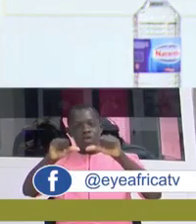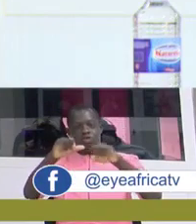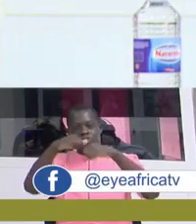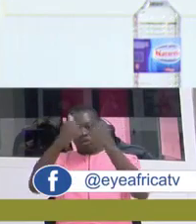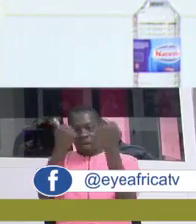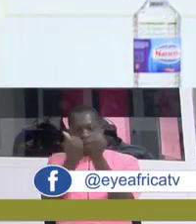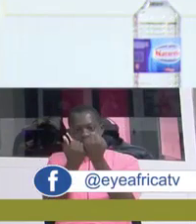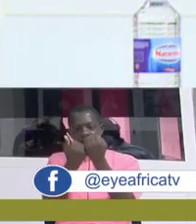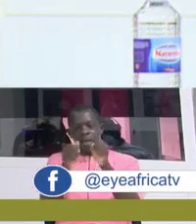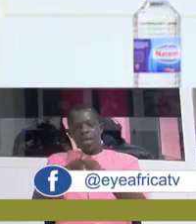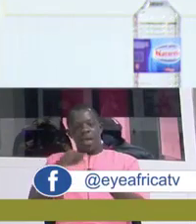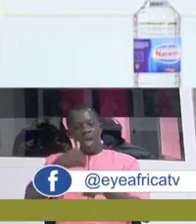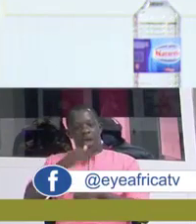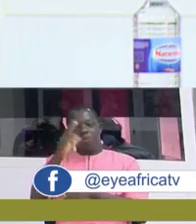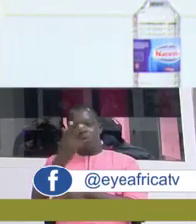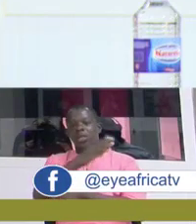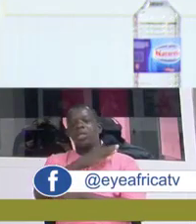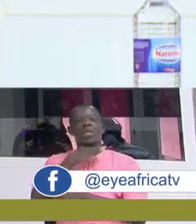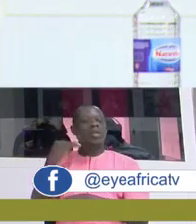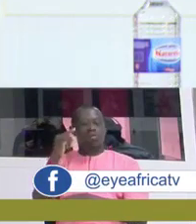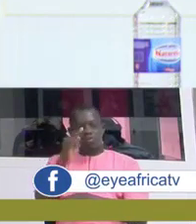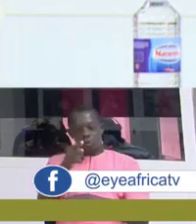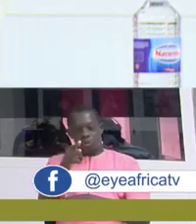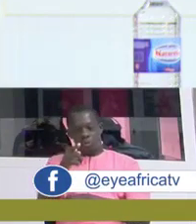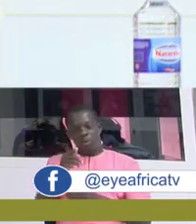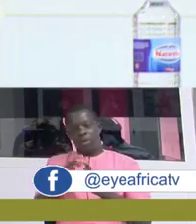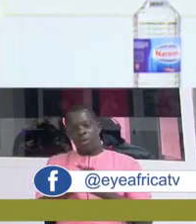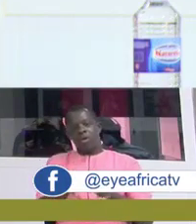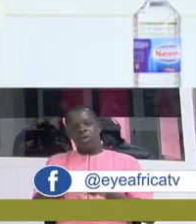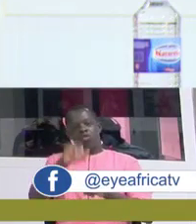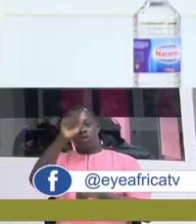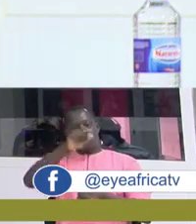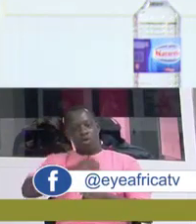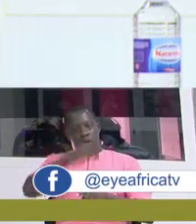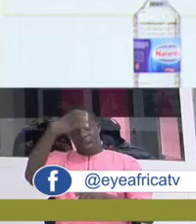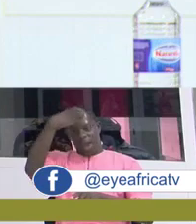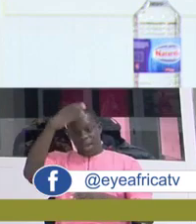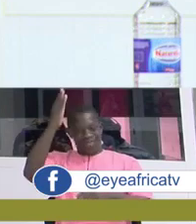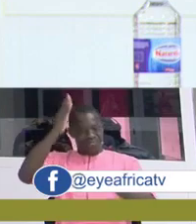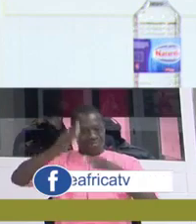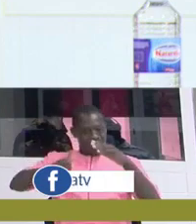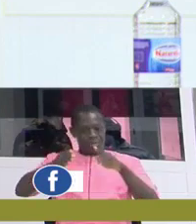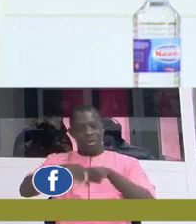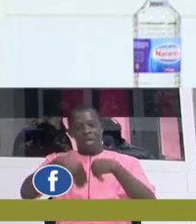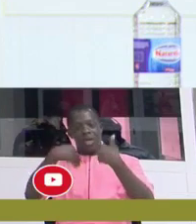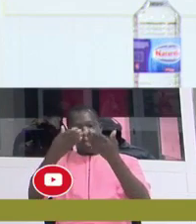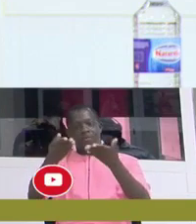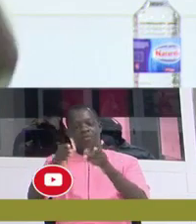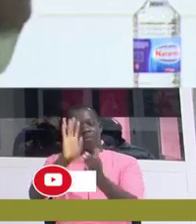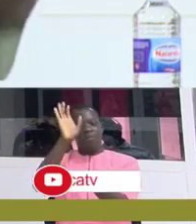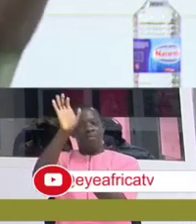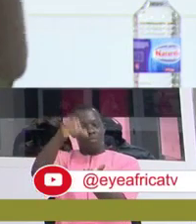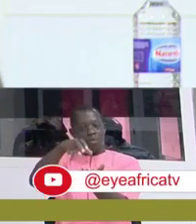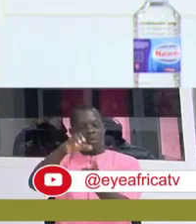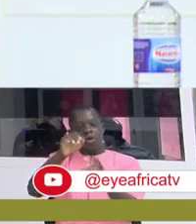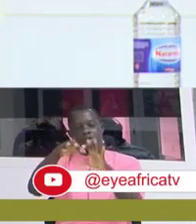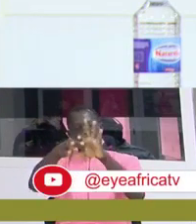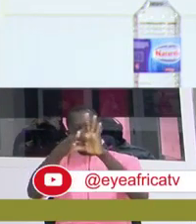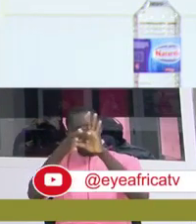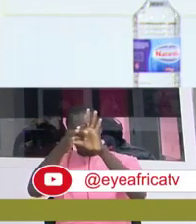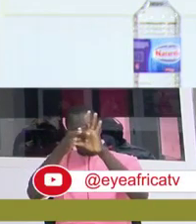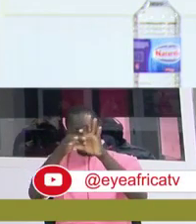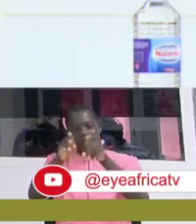Mbe falale. I will kill you. Be kungo sambala bambo konoto. I will take your head inside. Be subotala. I will take your meat. Be dila bambol.